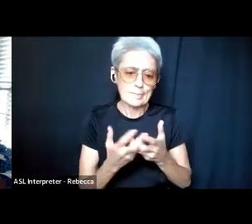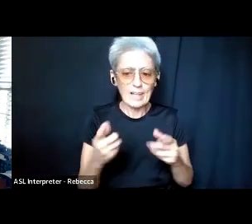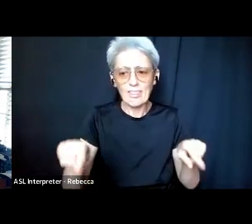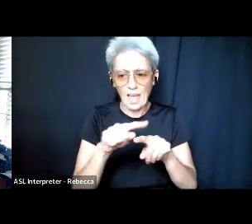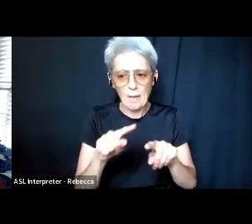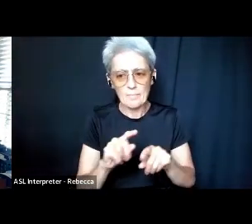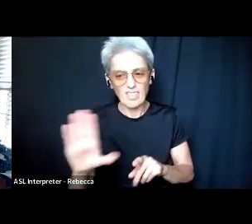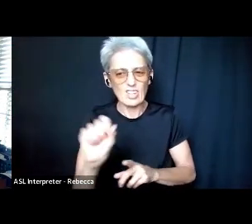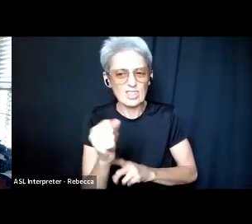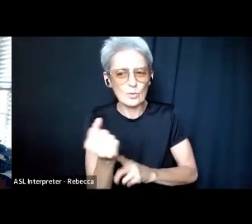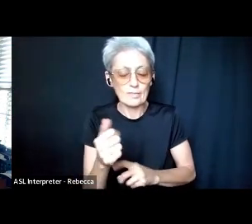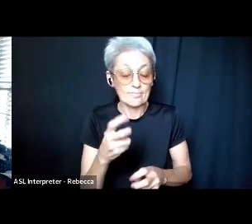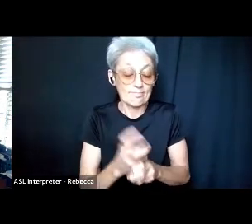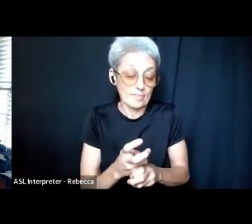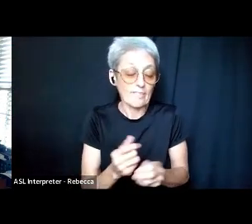next slide, please.